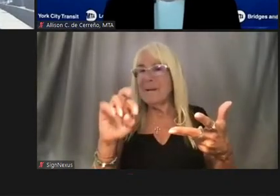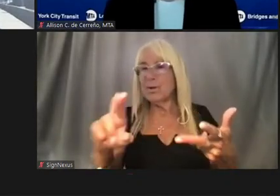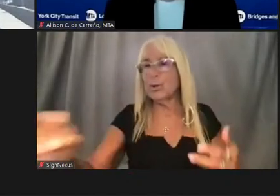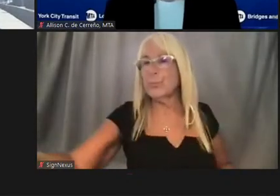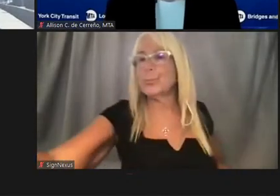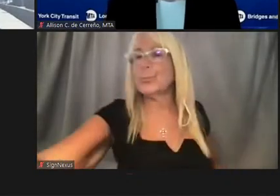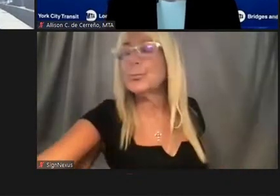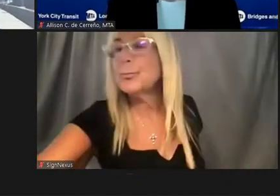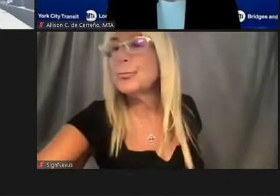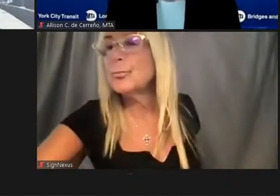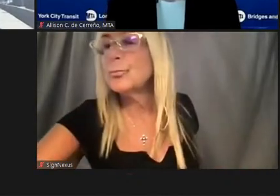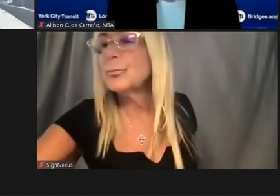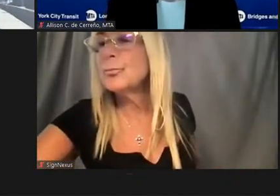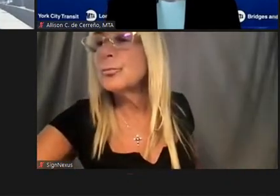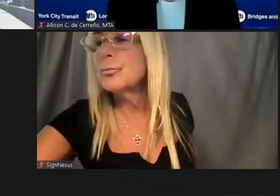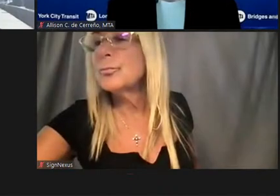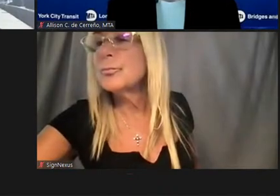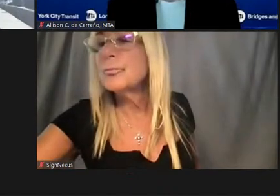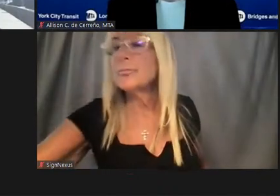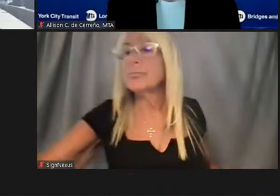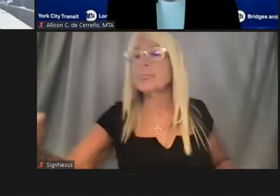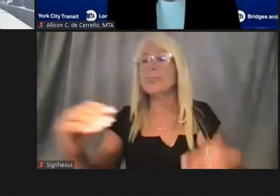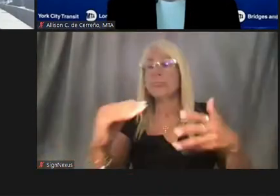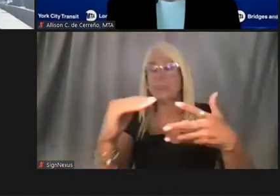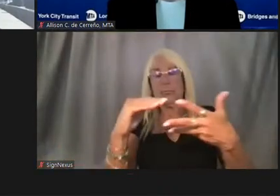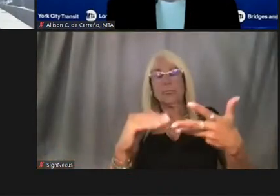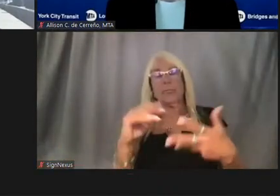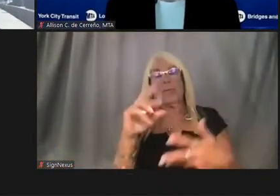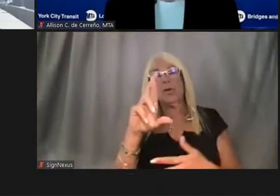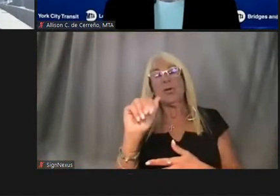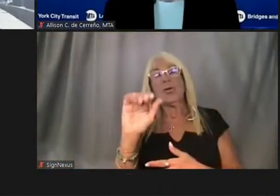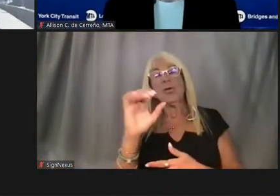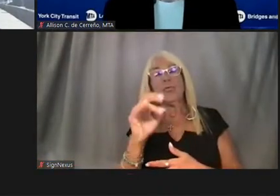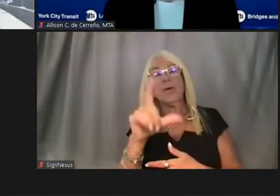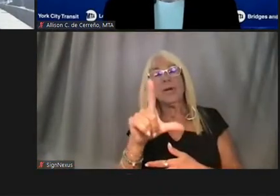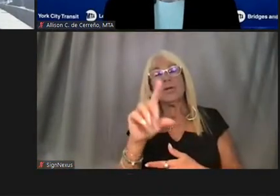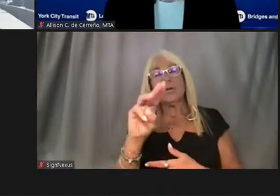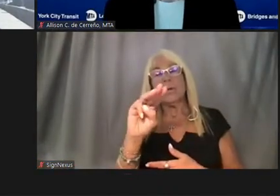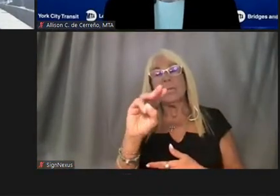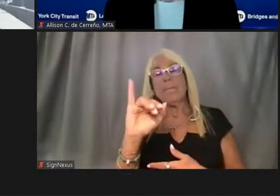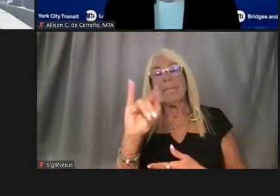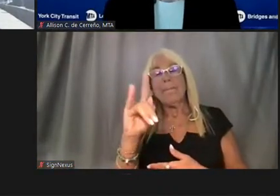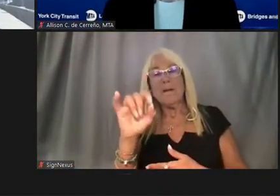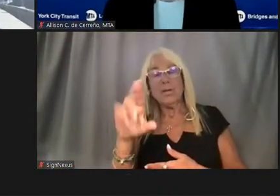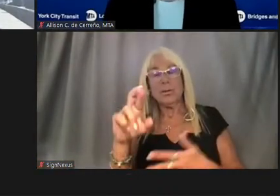our next speaker is Rachel Minter fought by Jody Stewart